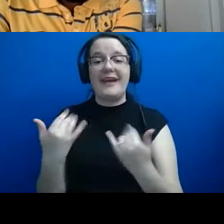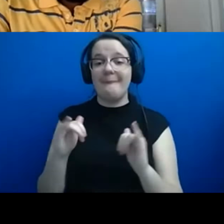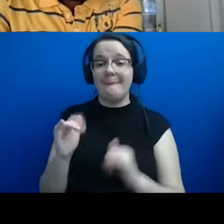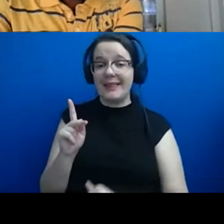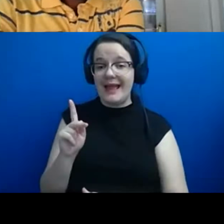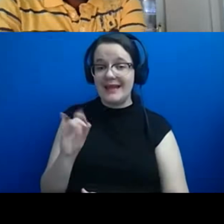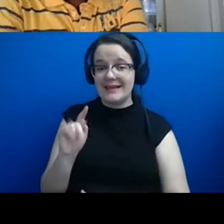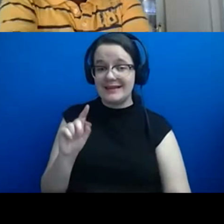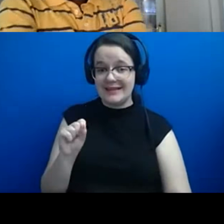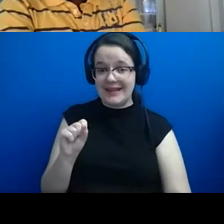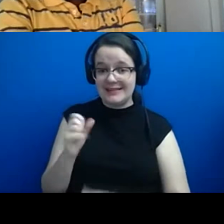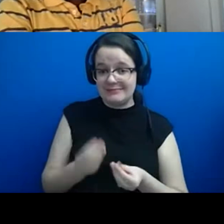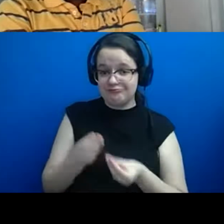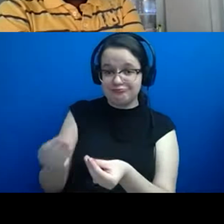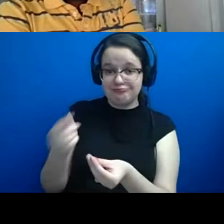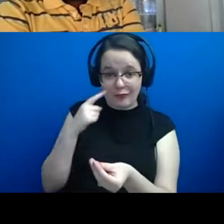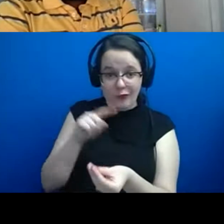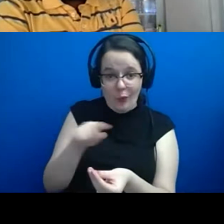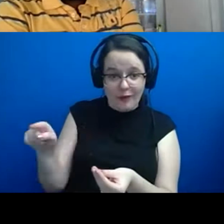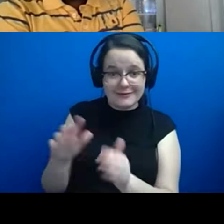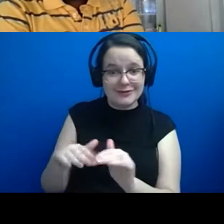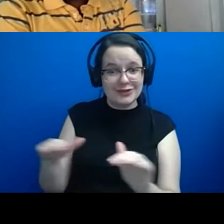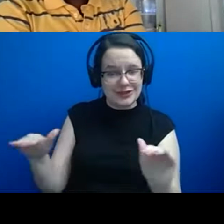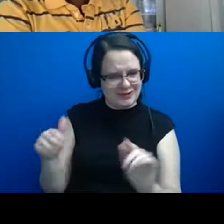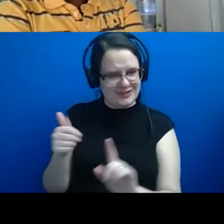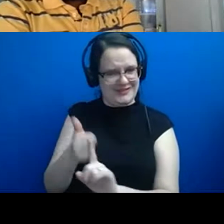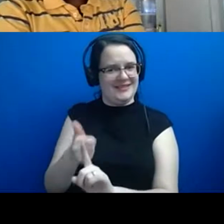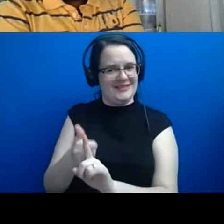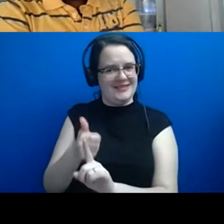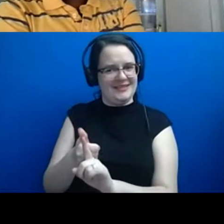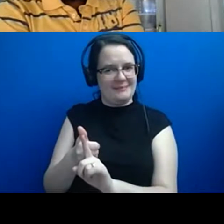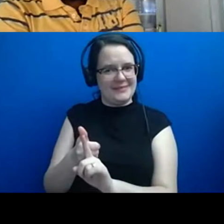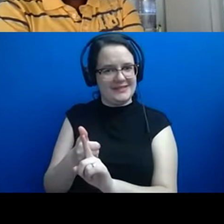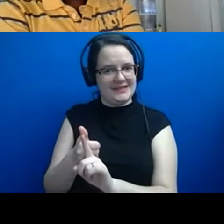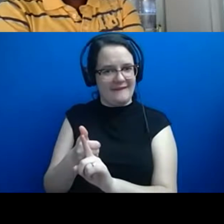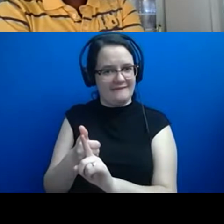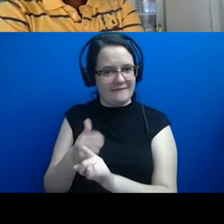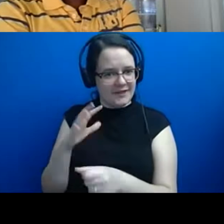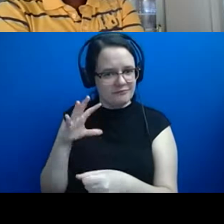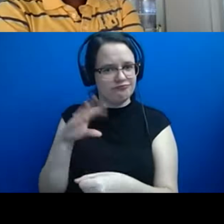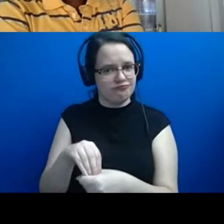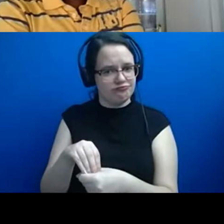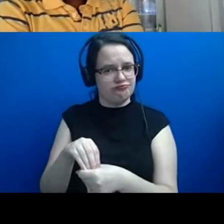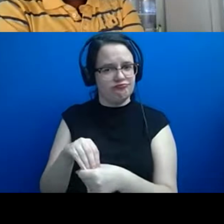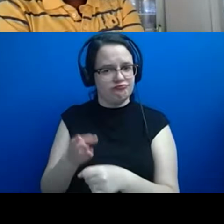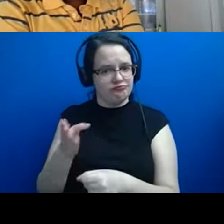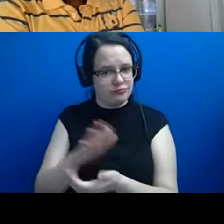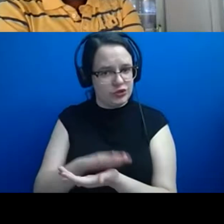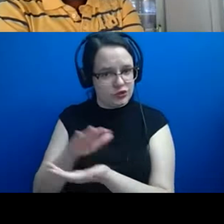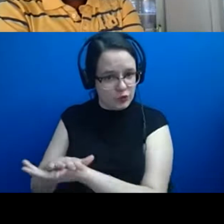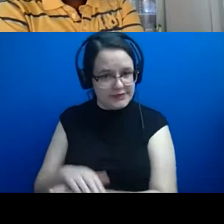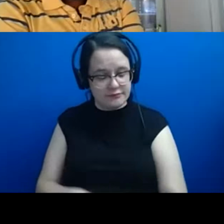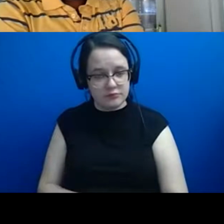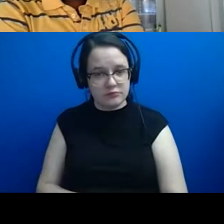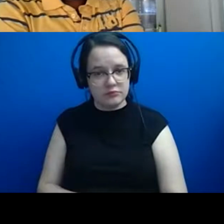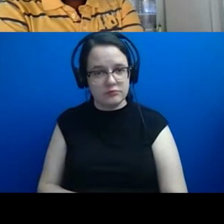the children who were participating in G2 at these schools. And so these